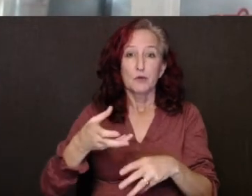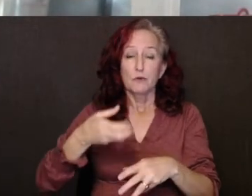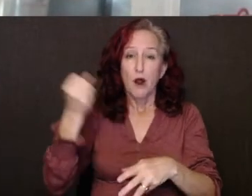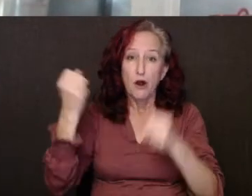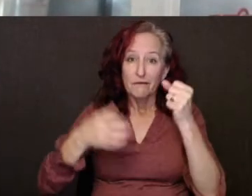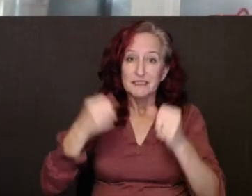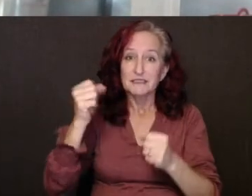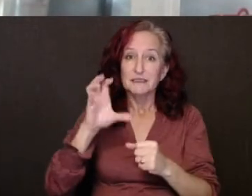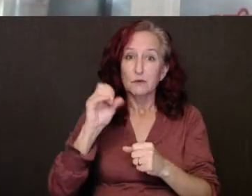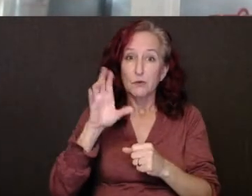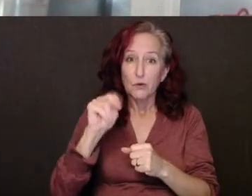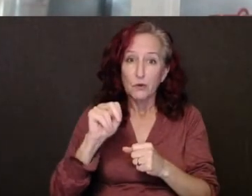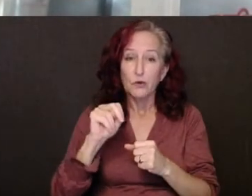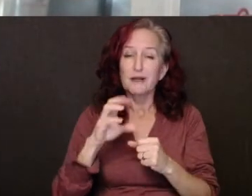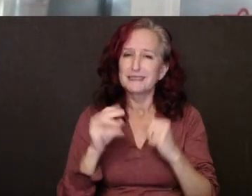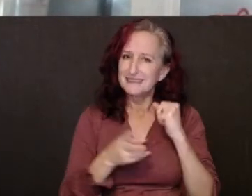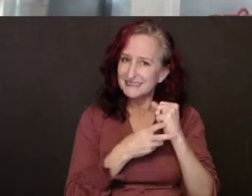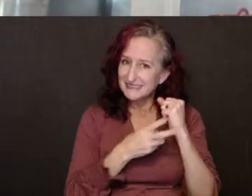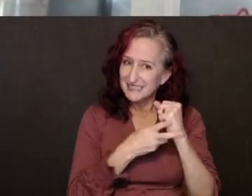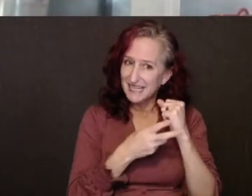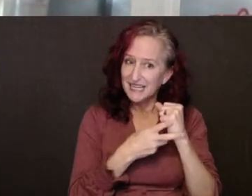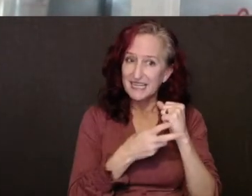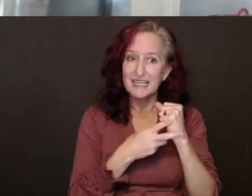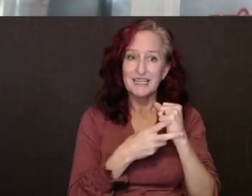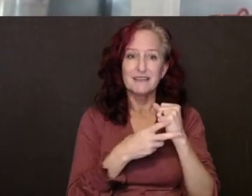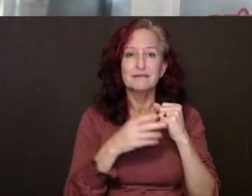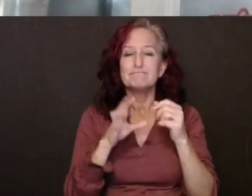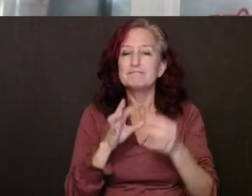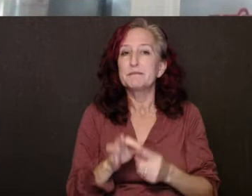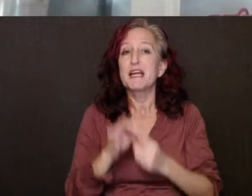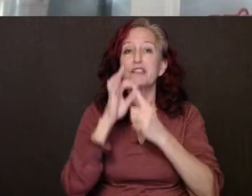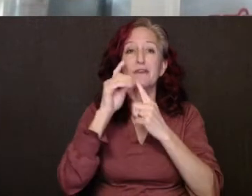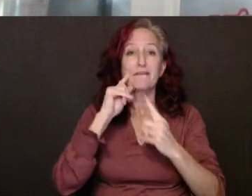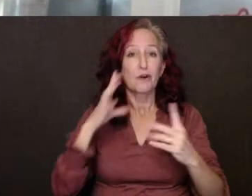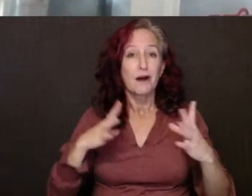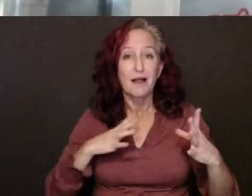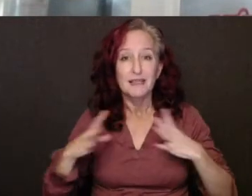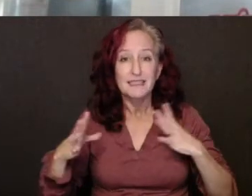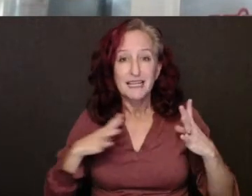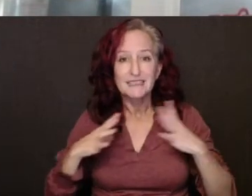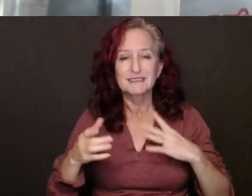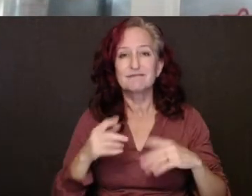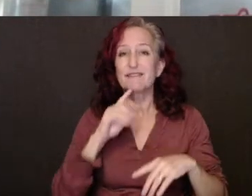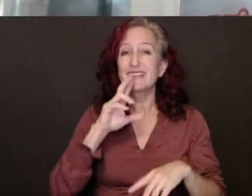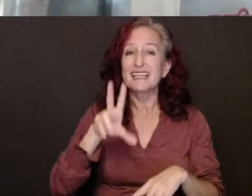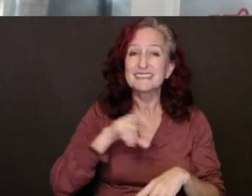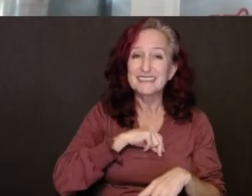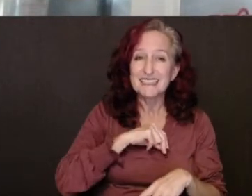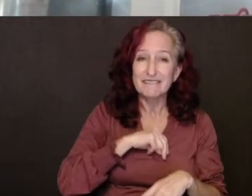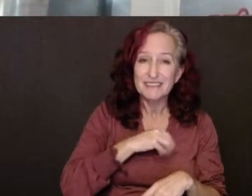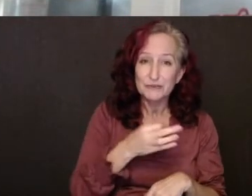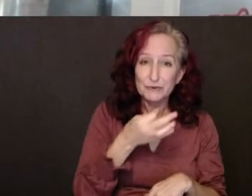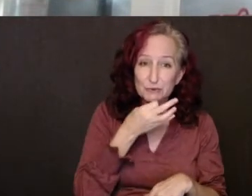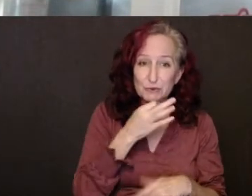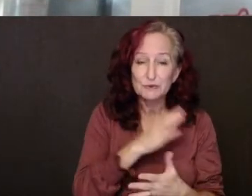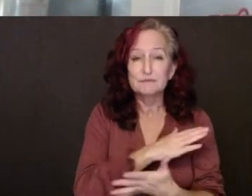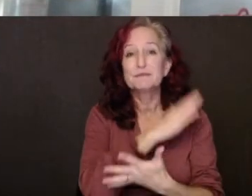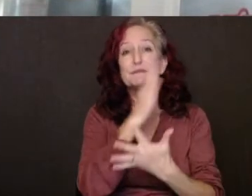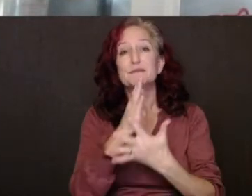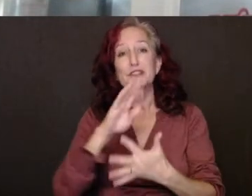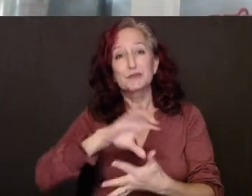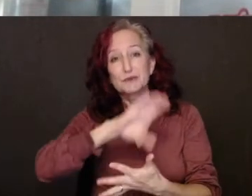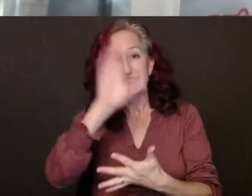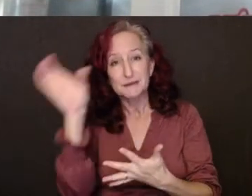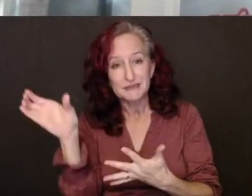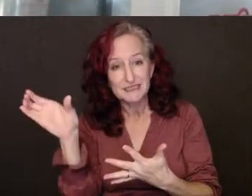in late August to first part of September. And so we would have these corns harvested, and actually